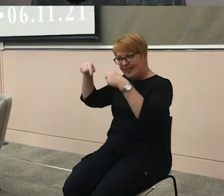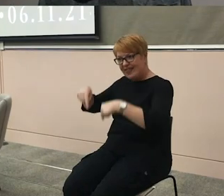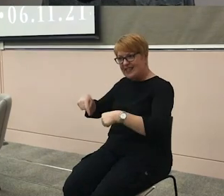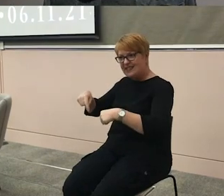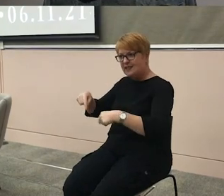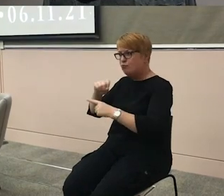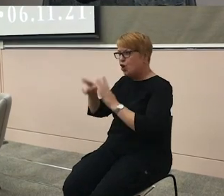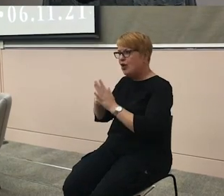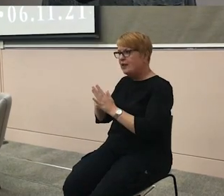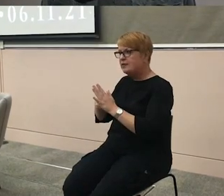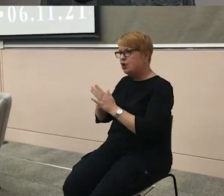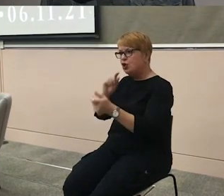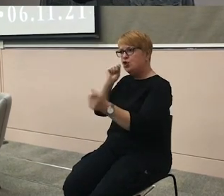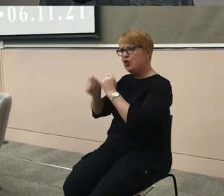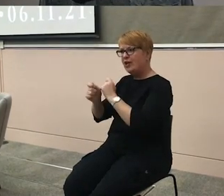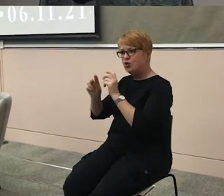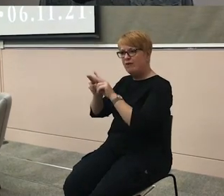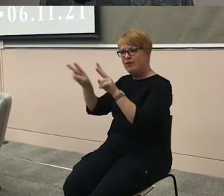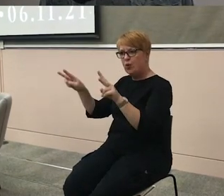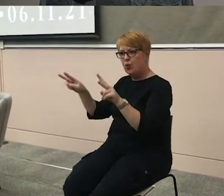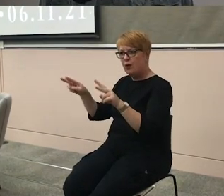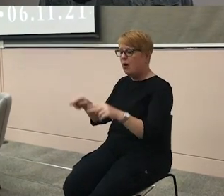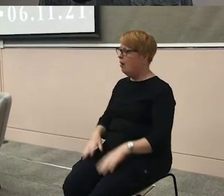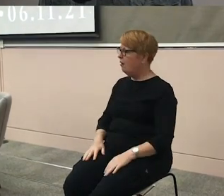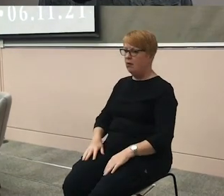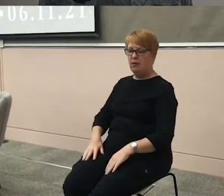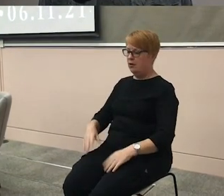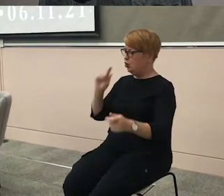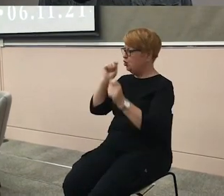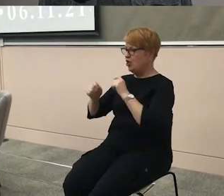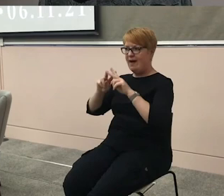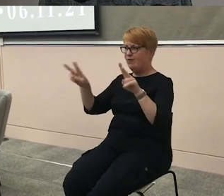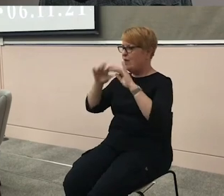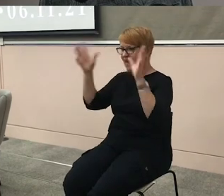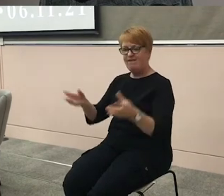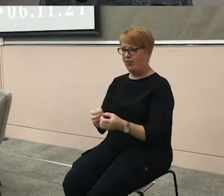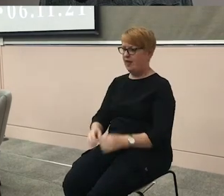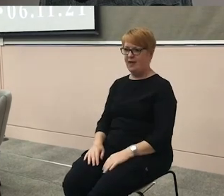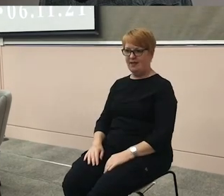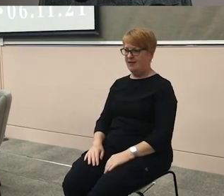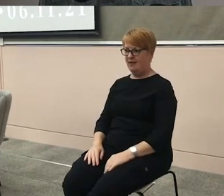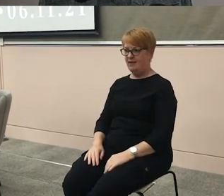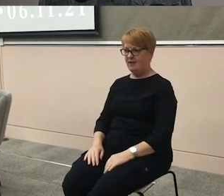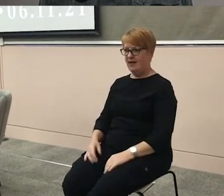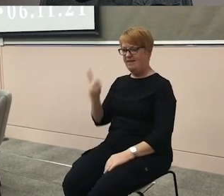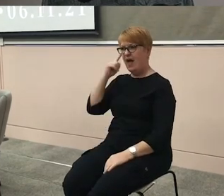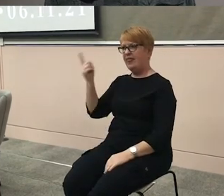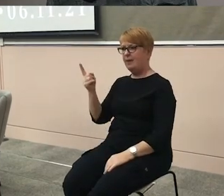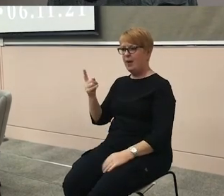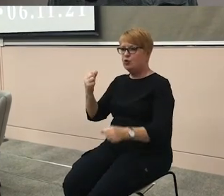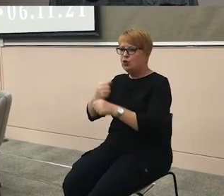trying to think. Okay, got on the evaluation and questions. How do I capture this in an alternative form, which is tangible? I